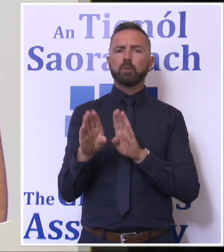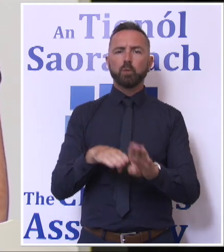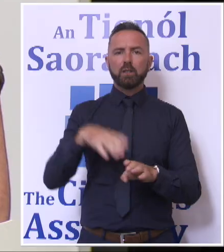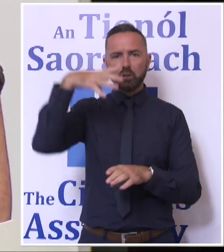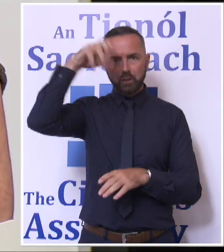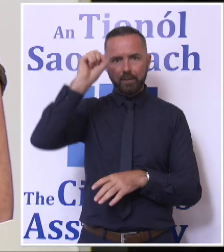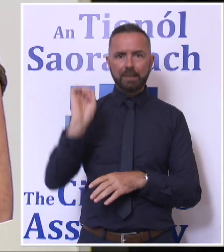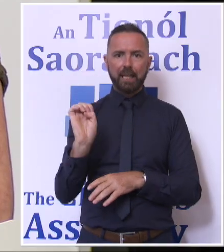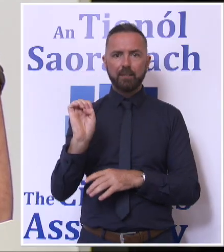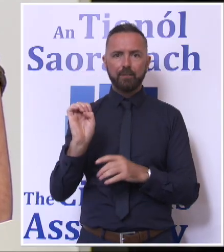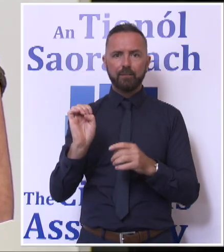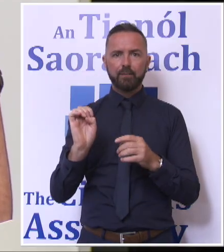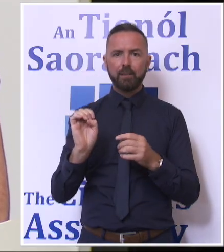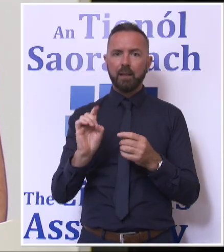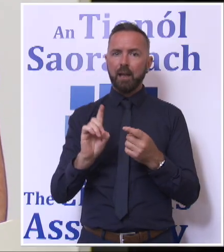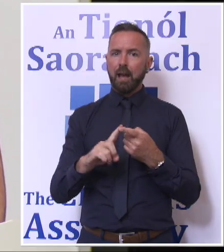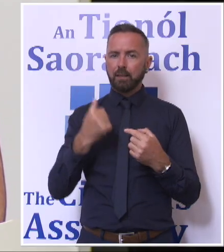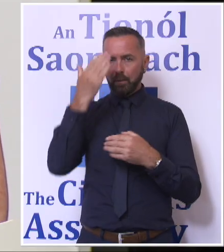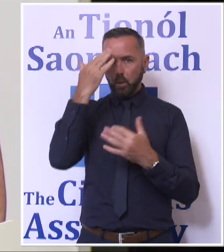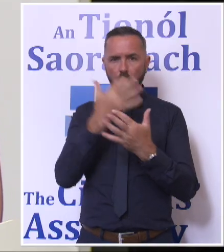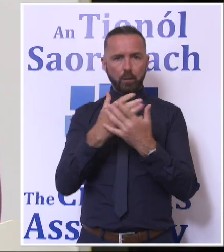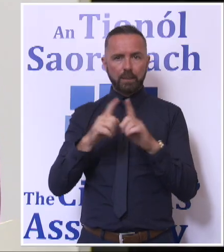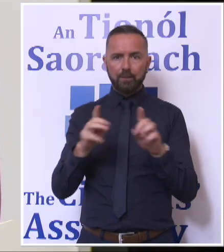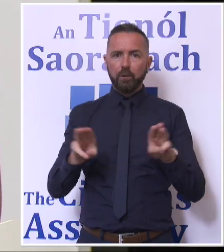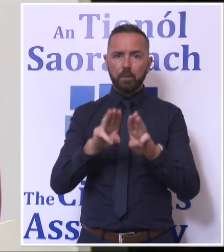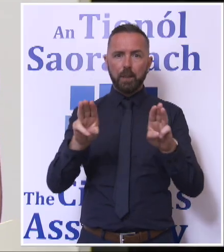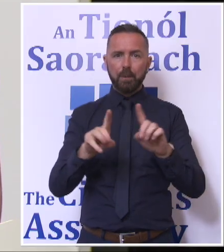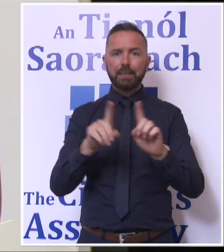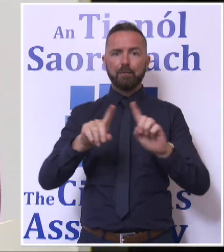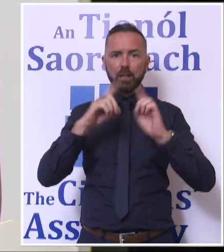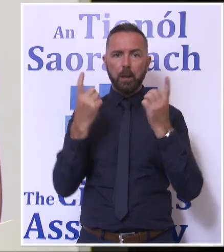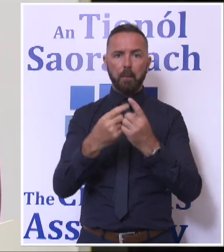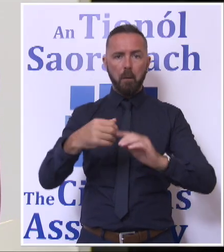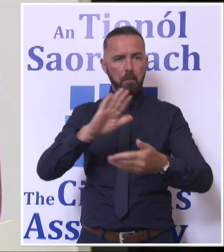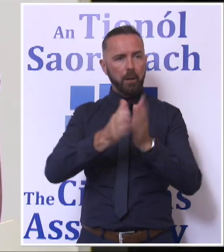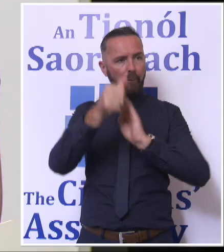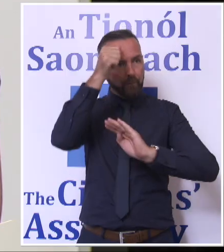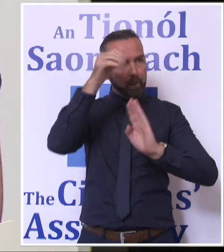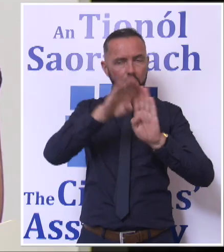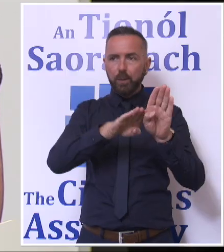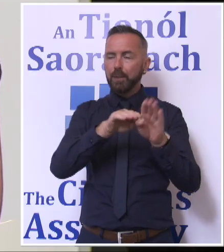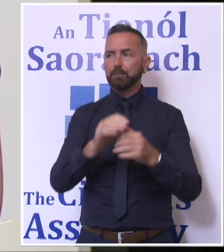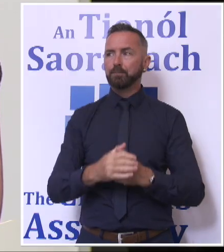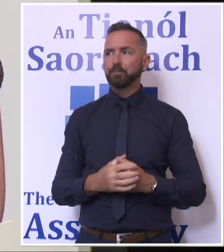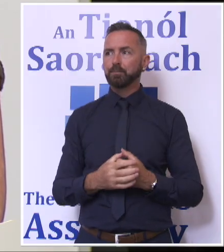Executive, and I've got to know lots and lots of different people across all departments in Fingal County Council.